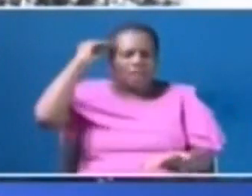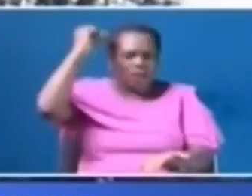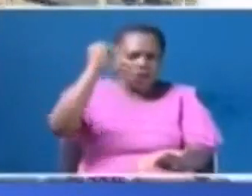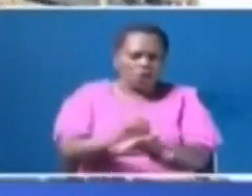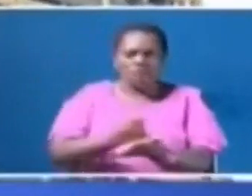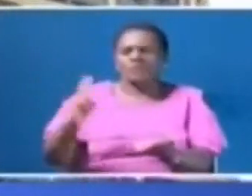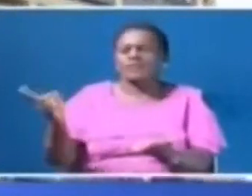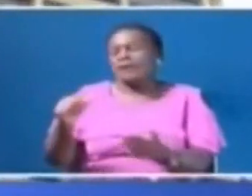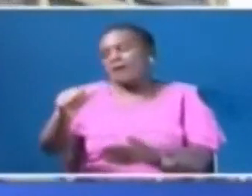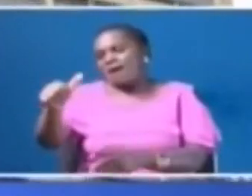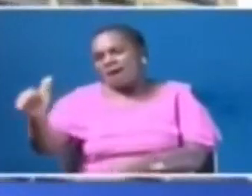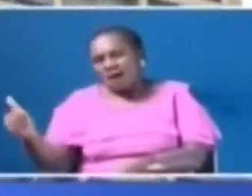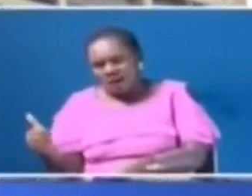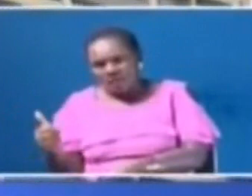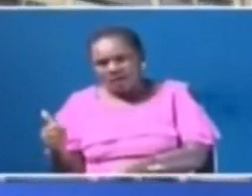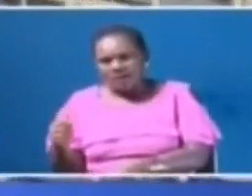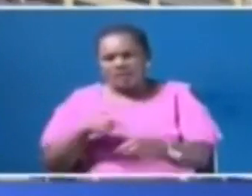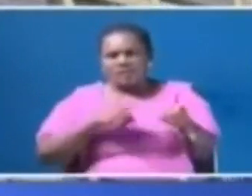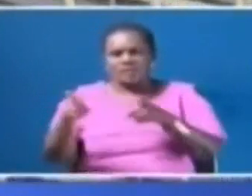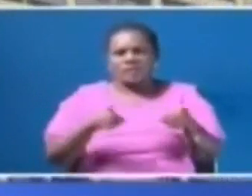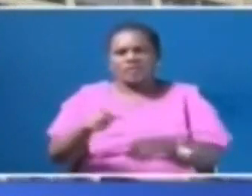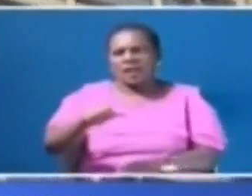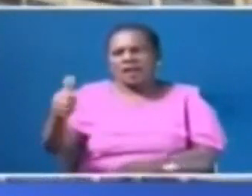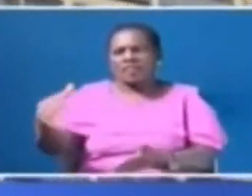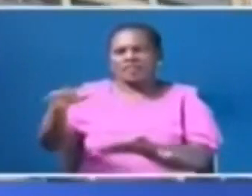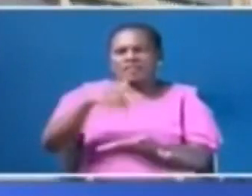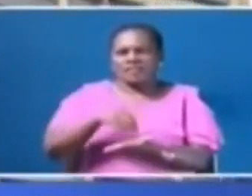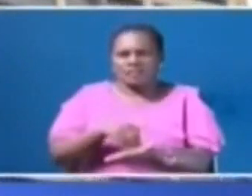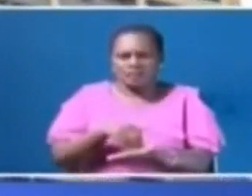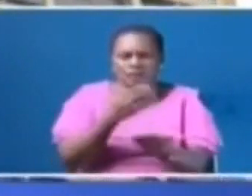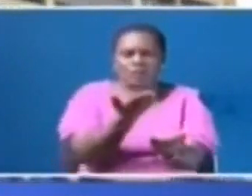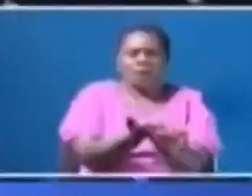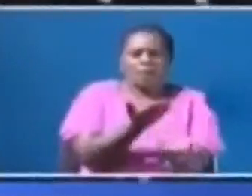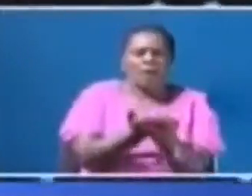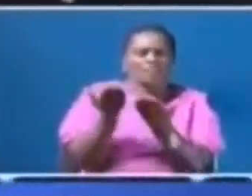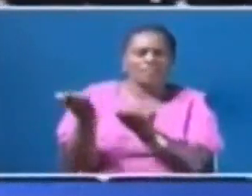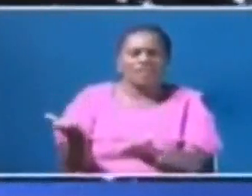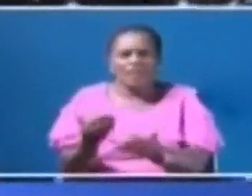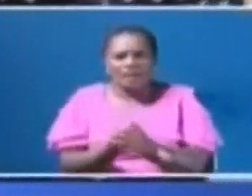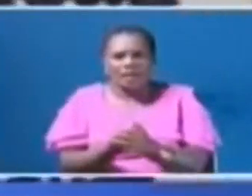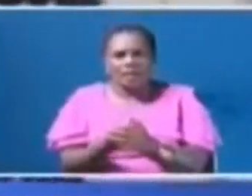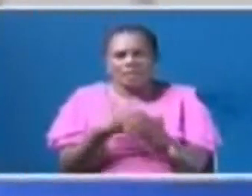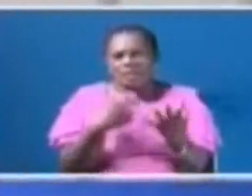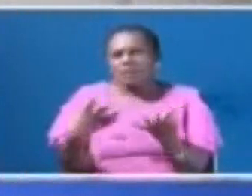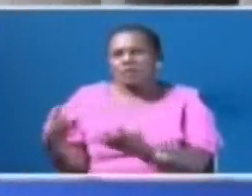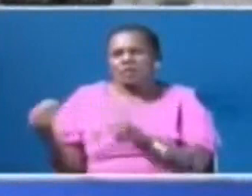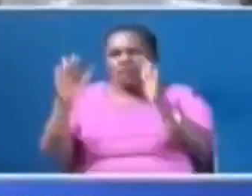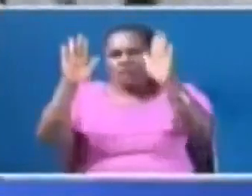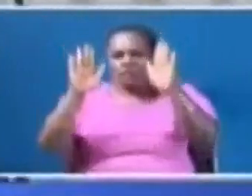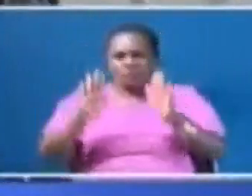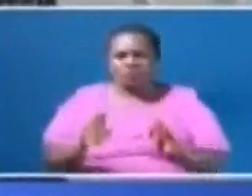Nairobi. Others have had to travel to other centers to make the application. I went to Kisumu. I woke up